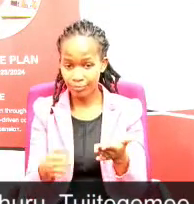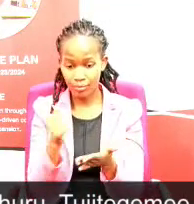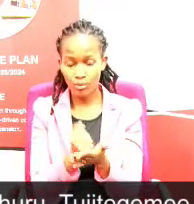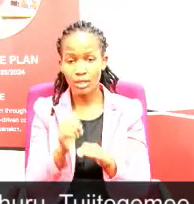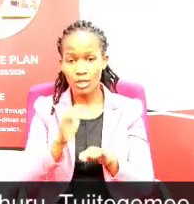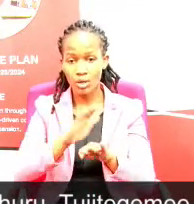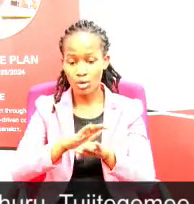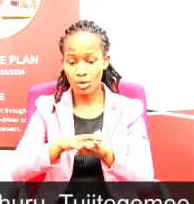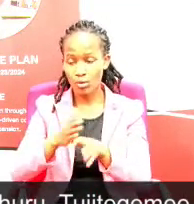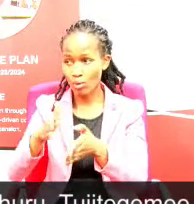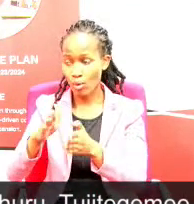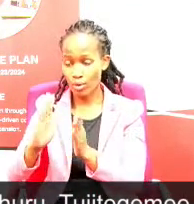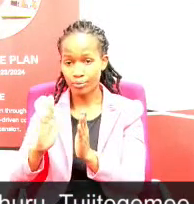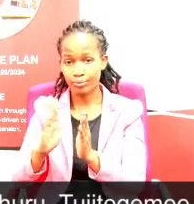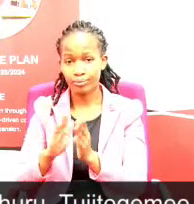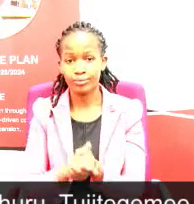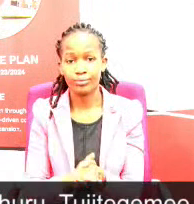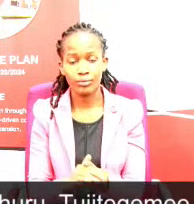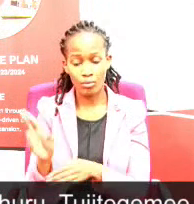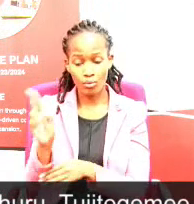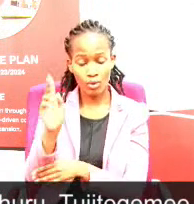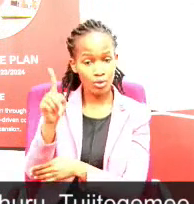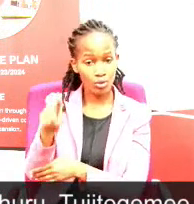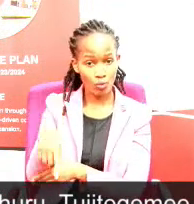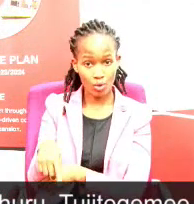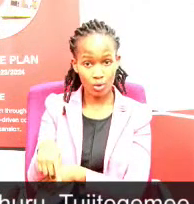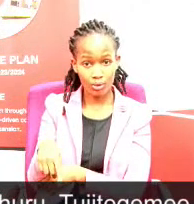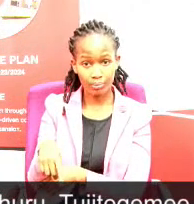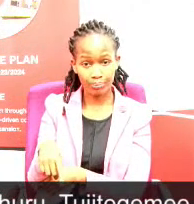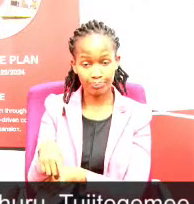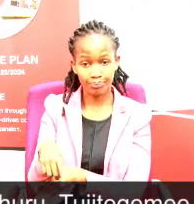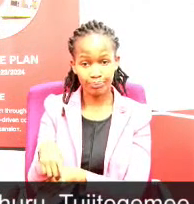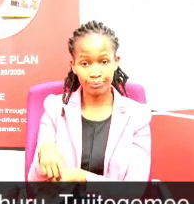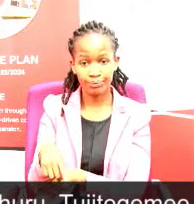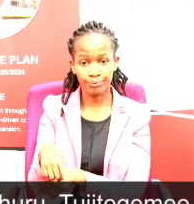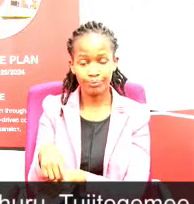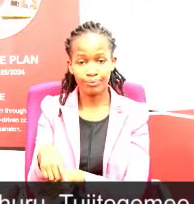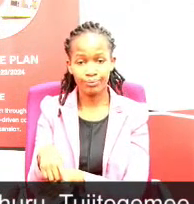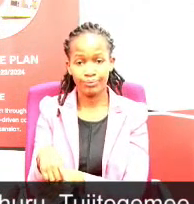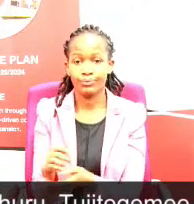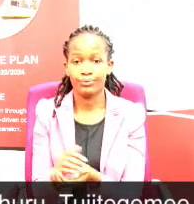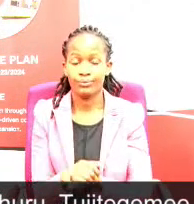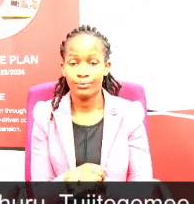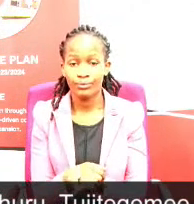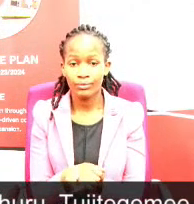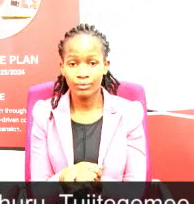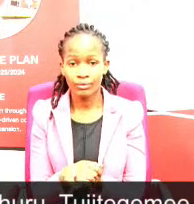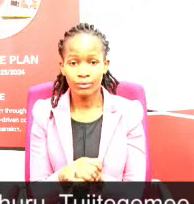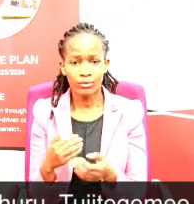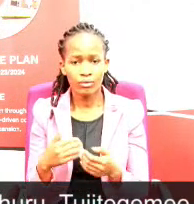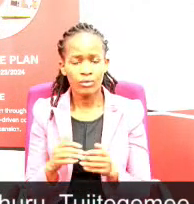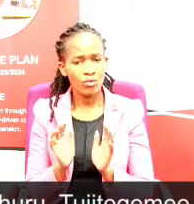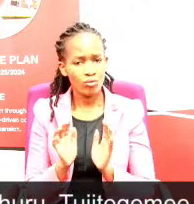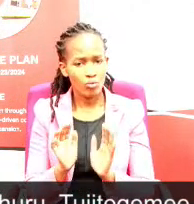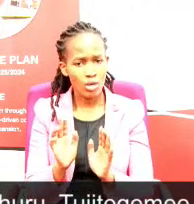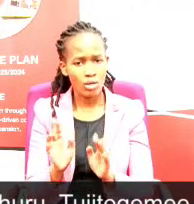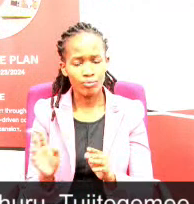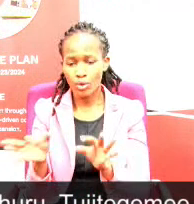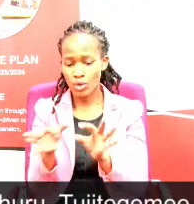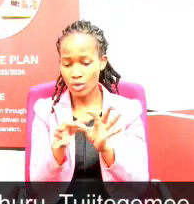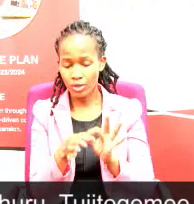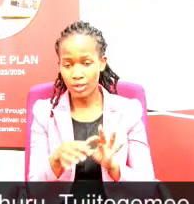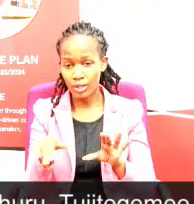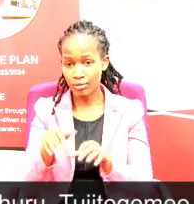manner. The use of the consolidation of enforcement units within